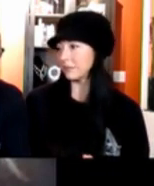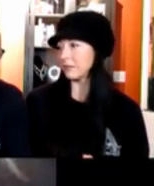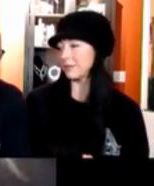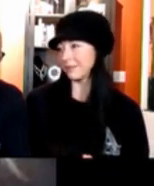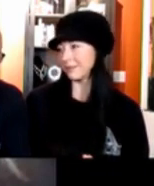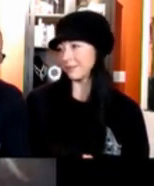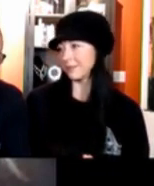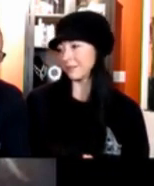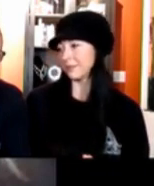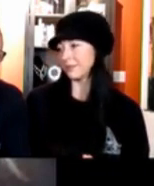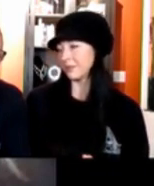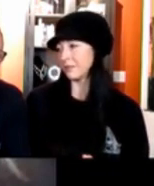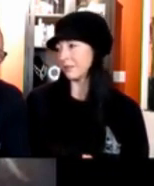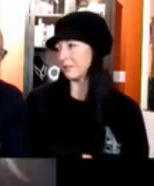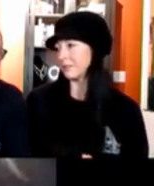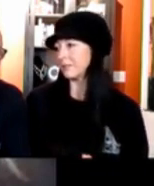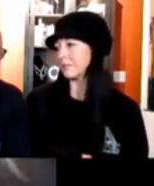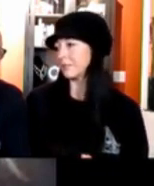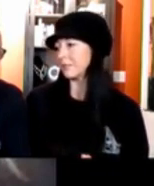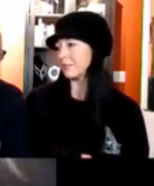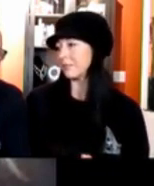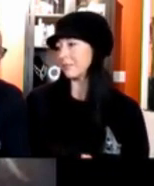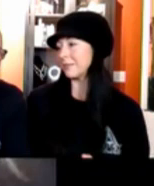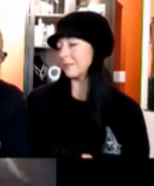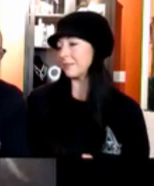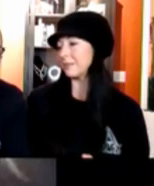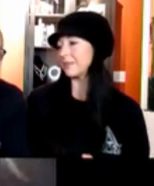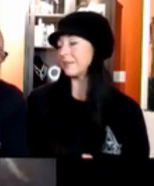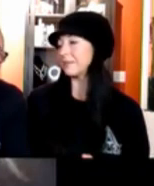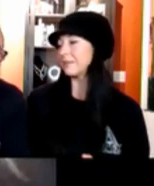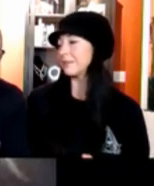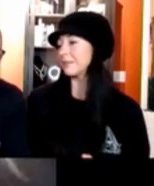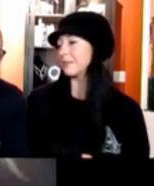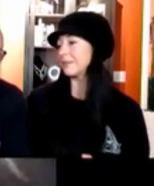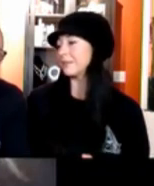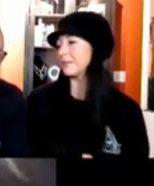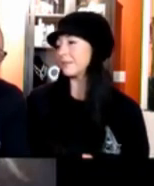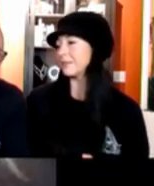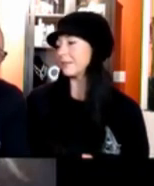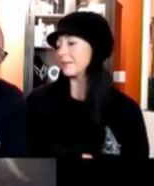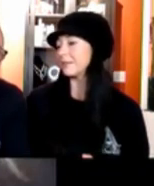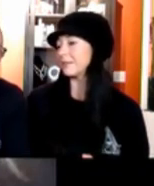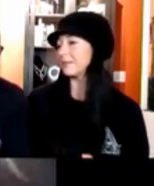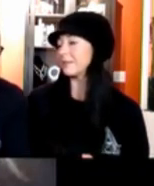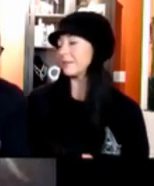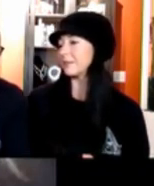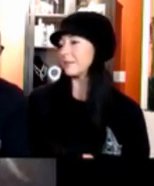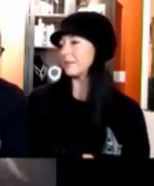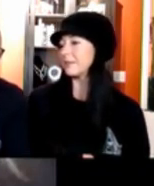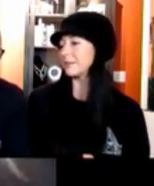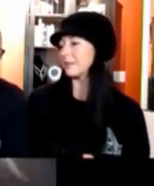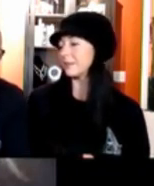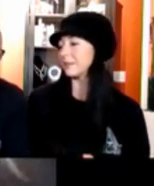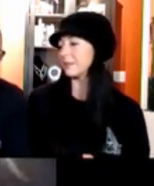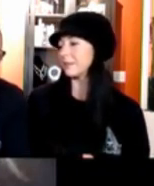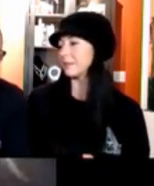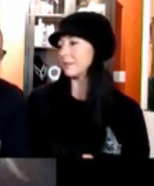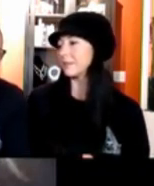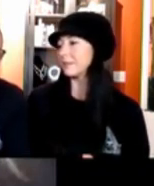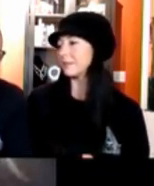wolves. You know what wolves are really like. And this is just a movie, just like any other. It's fictional for the most